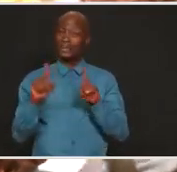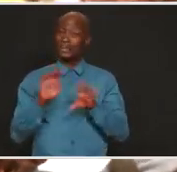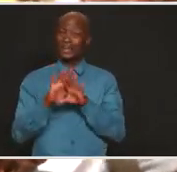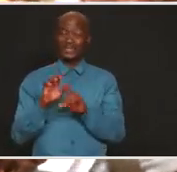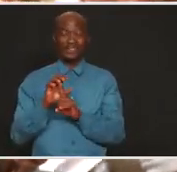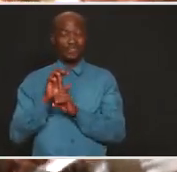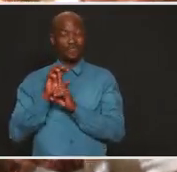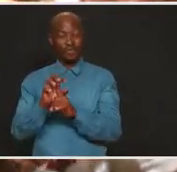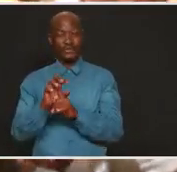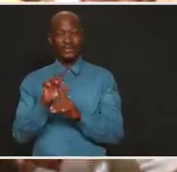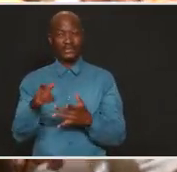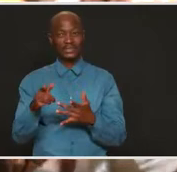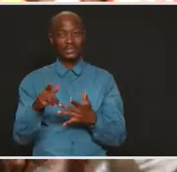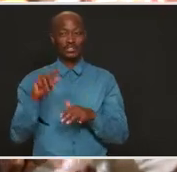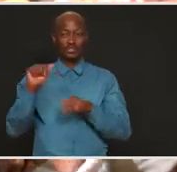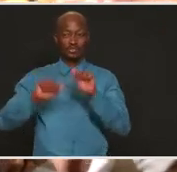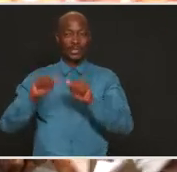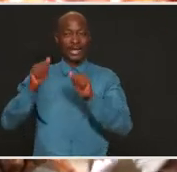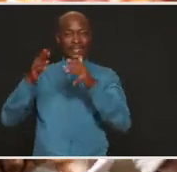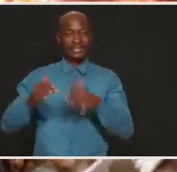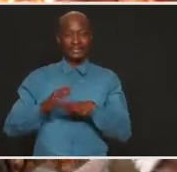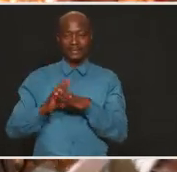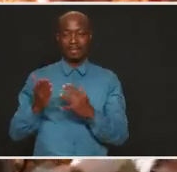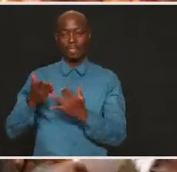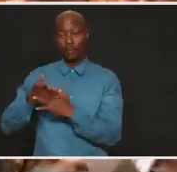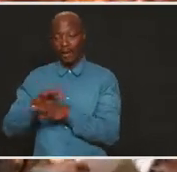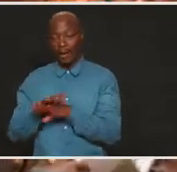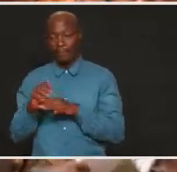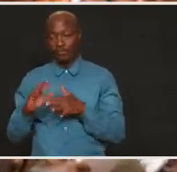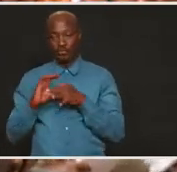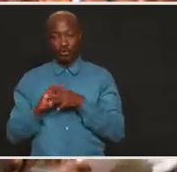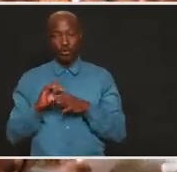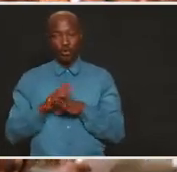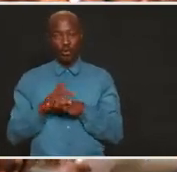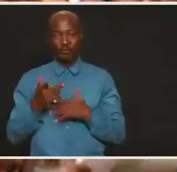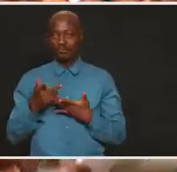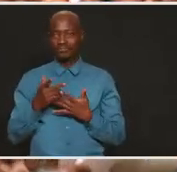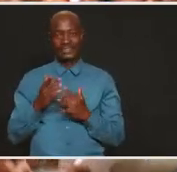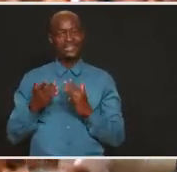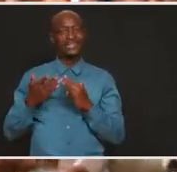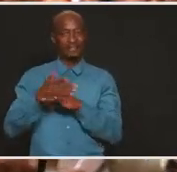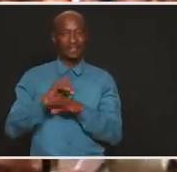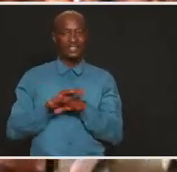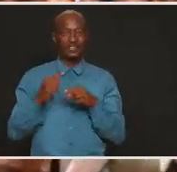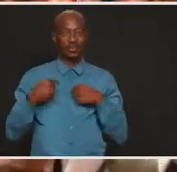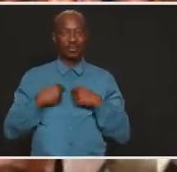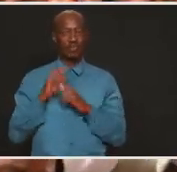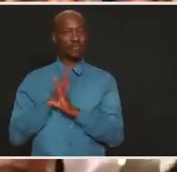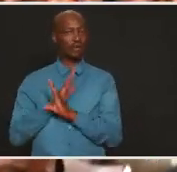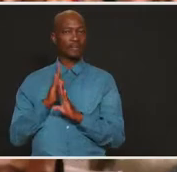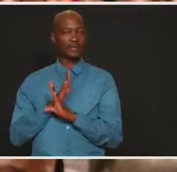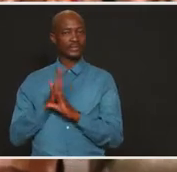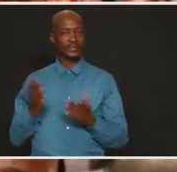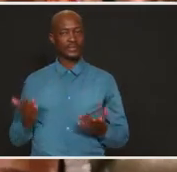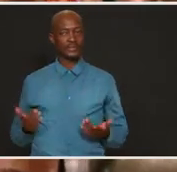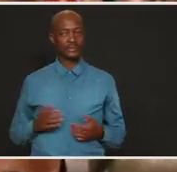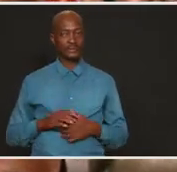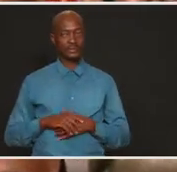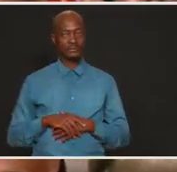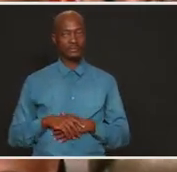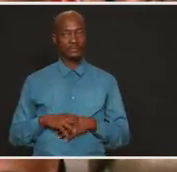insisting on an assessor to come to the home annually by default is an invasion of privacy